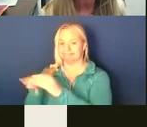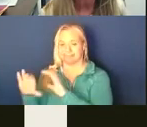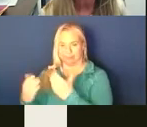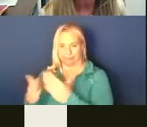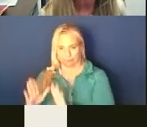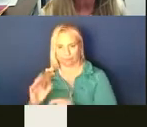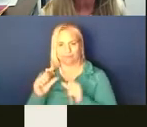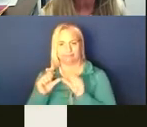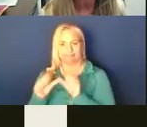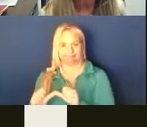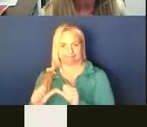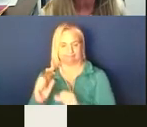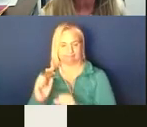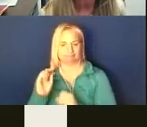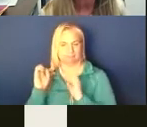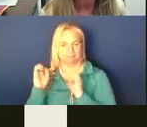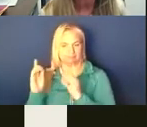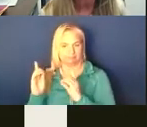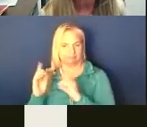classroom.